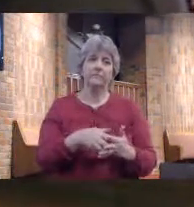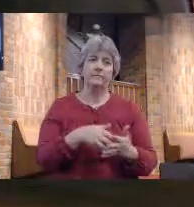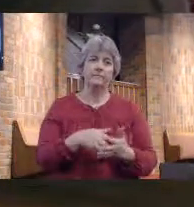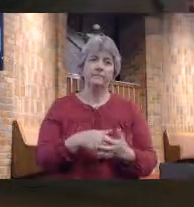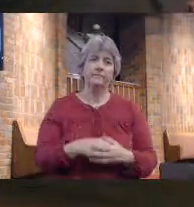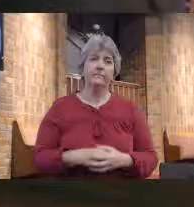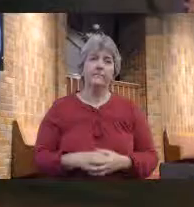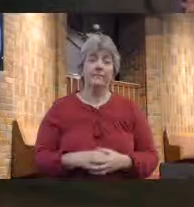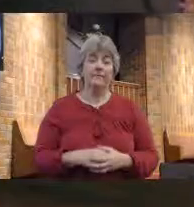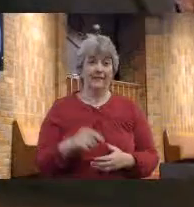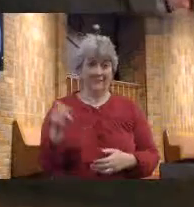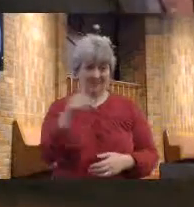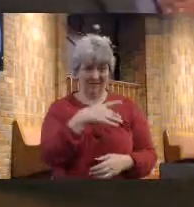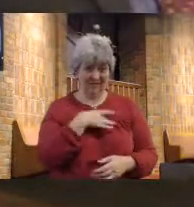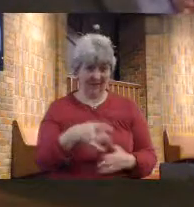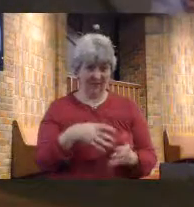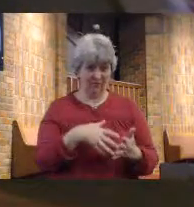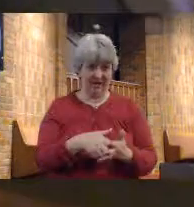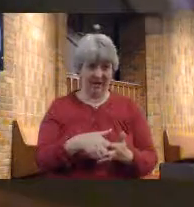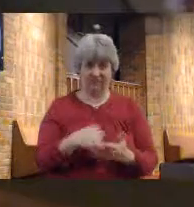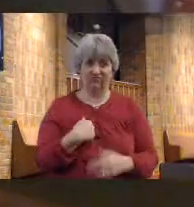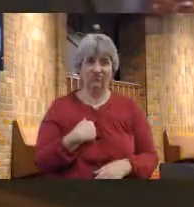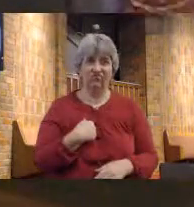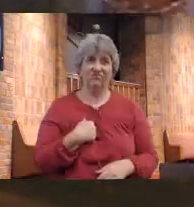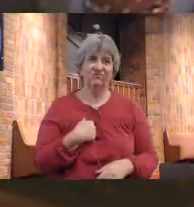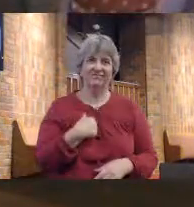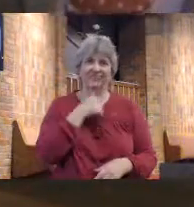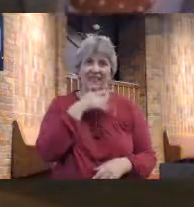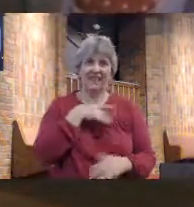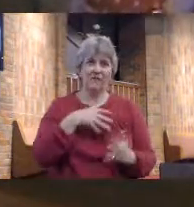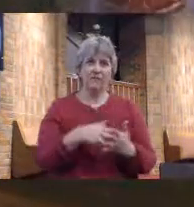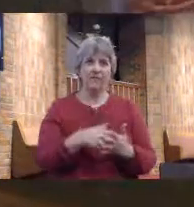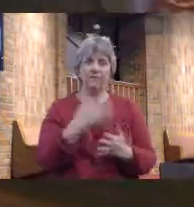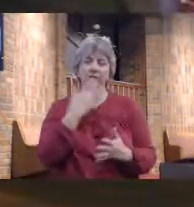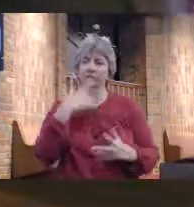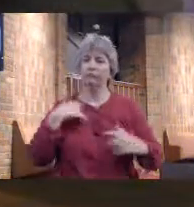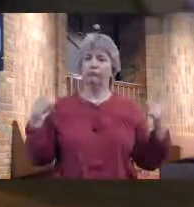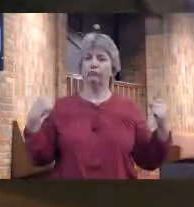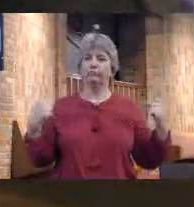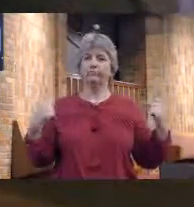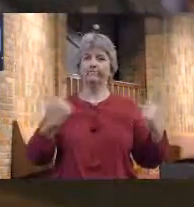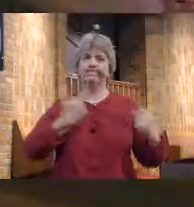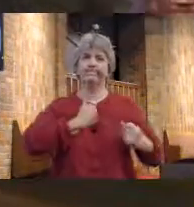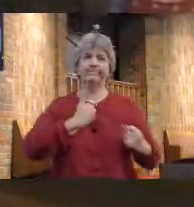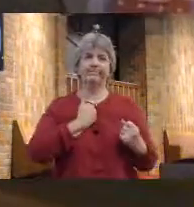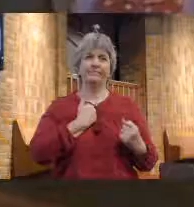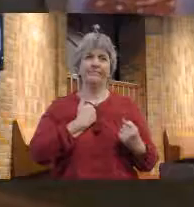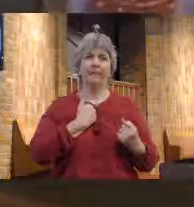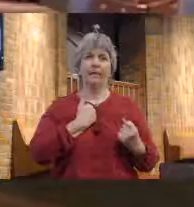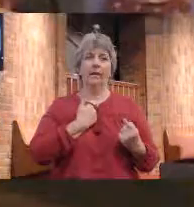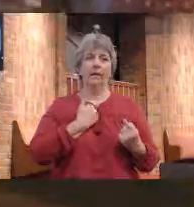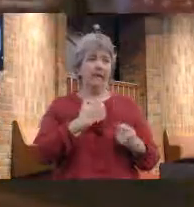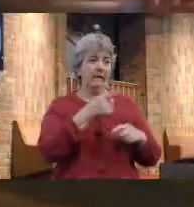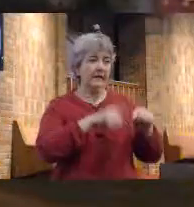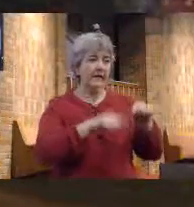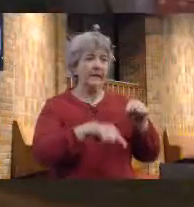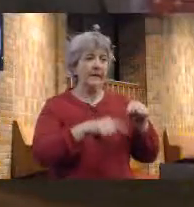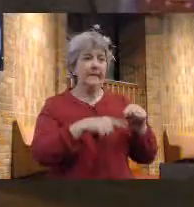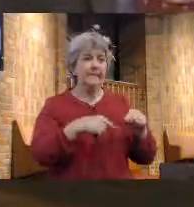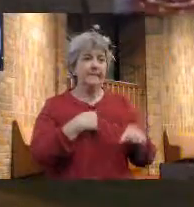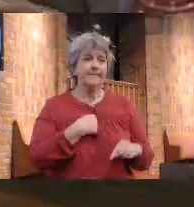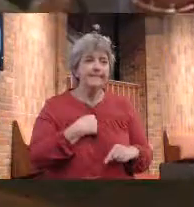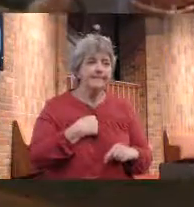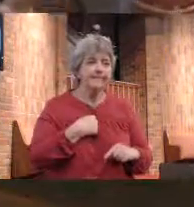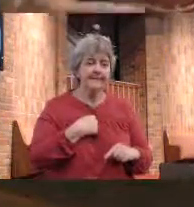I don't like being weak, do you? Most of us like being strong. We don't like to admit things that we can't do. We don't like to